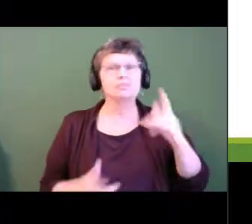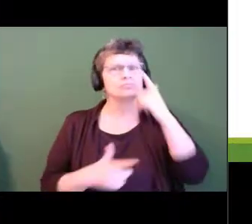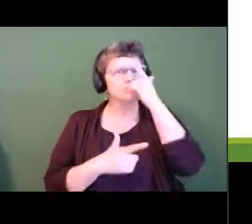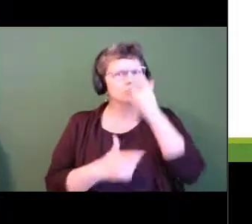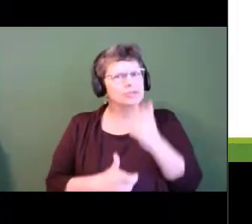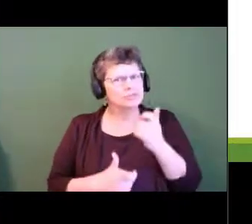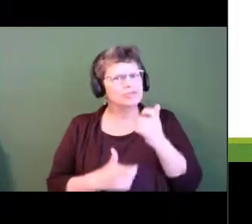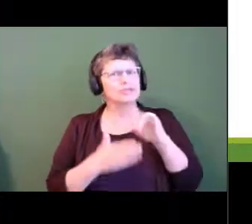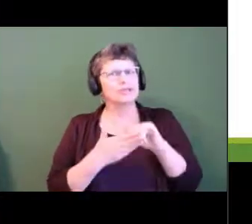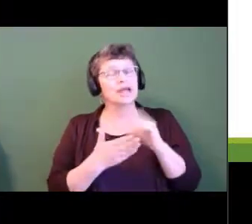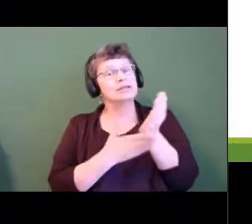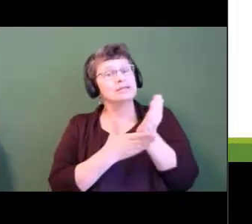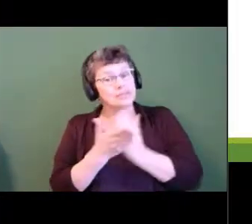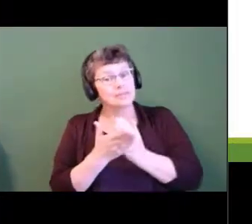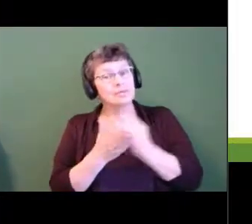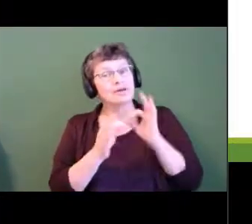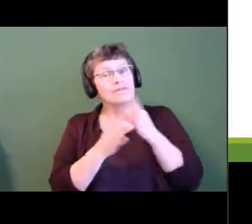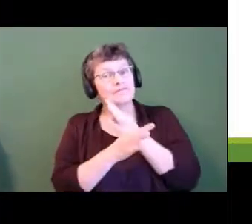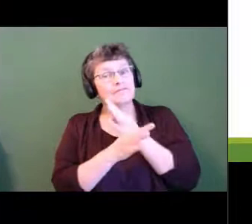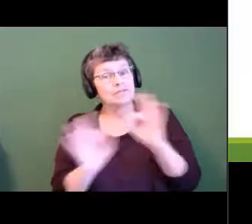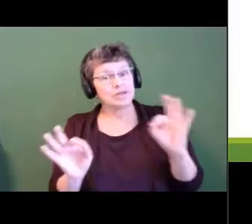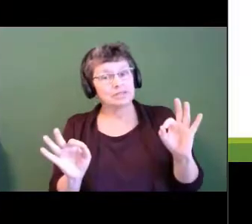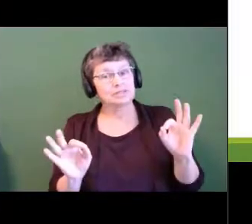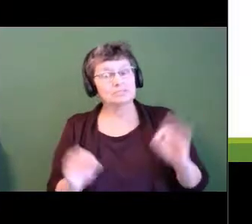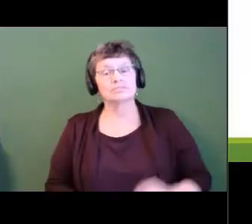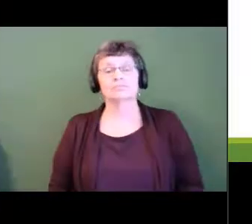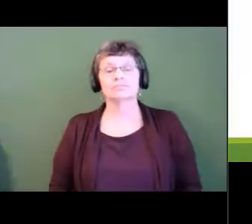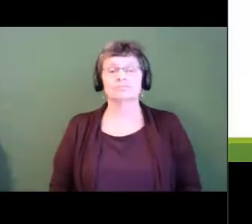online tools, there are things out there.